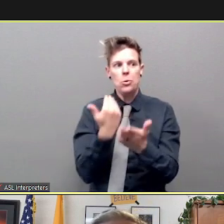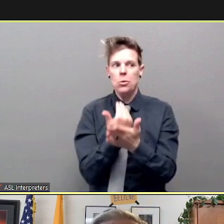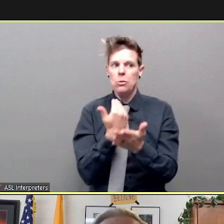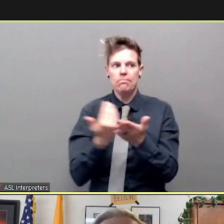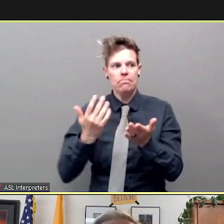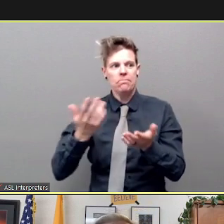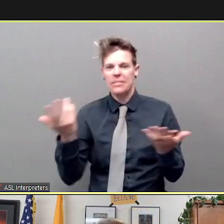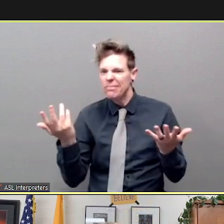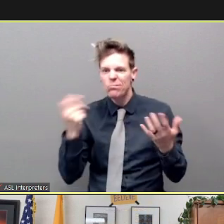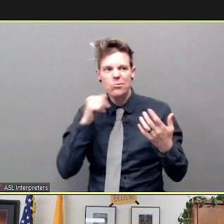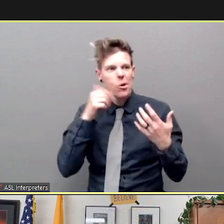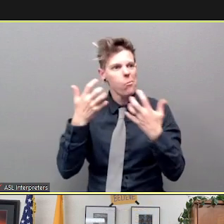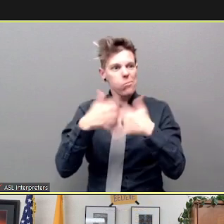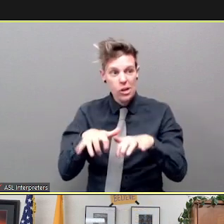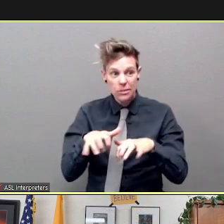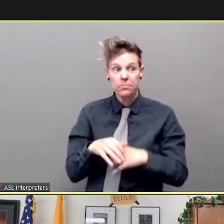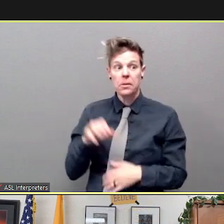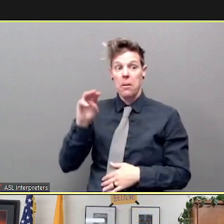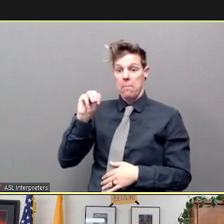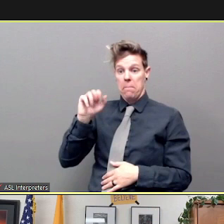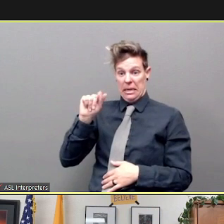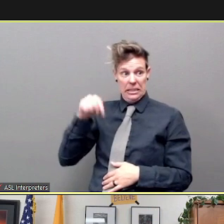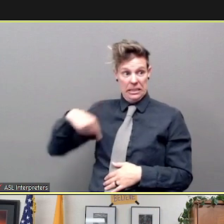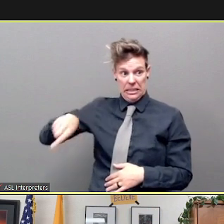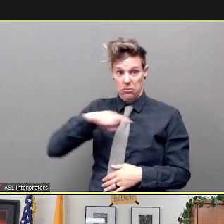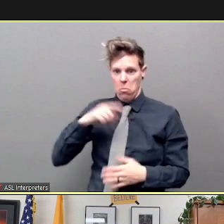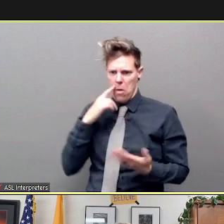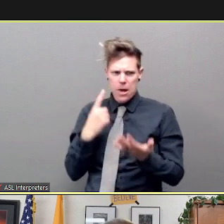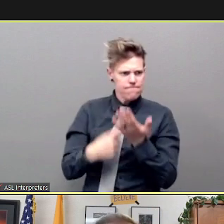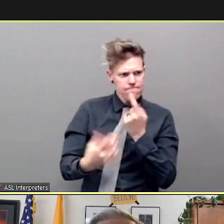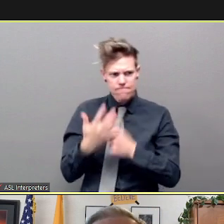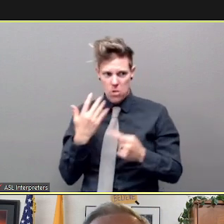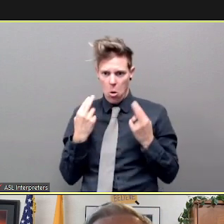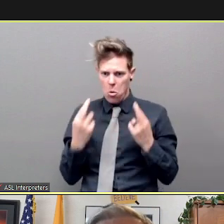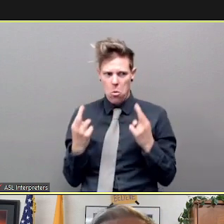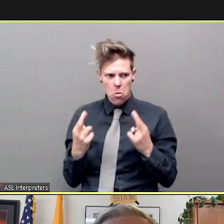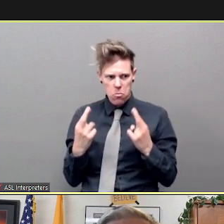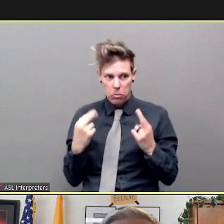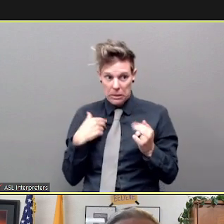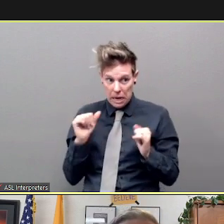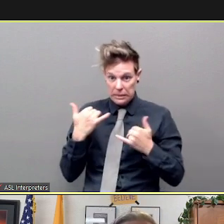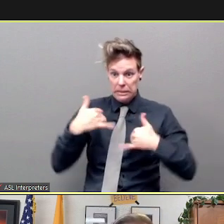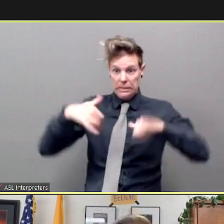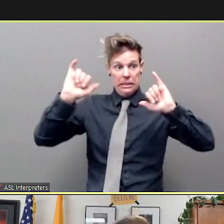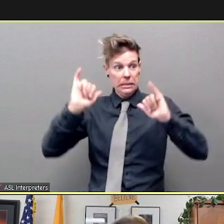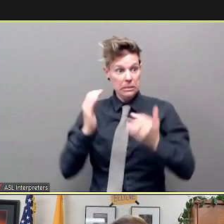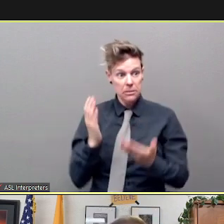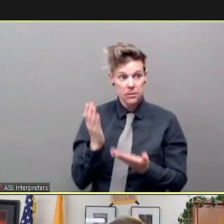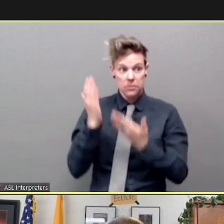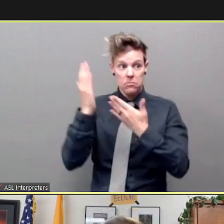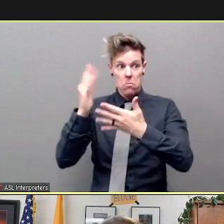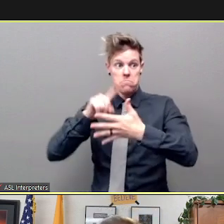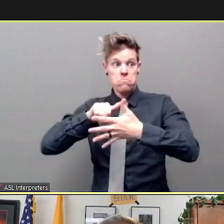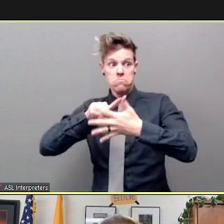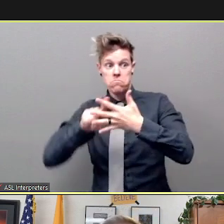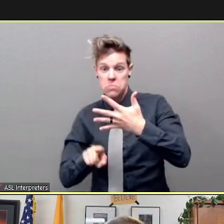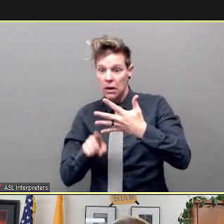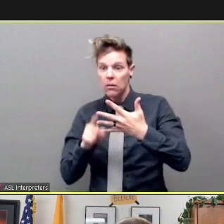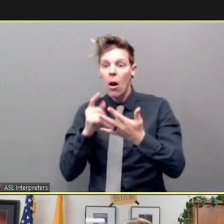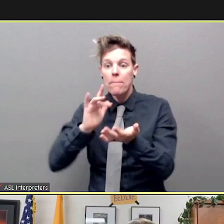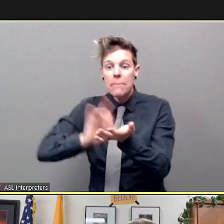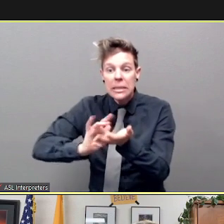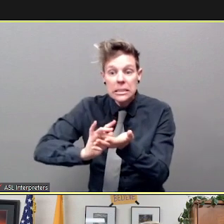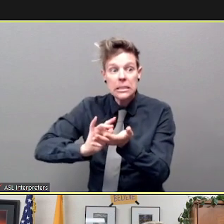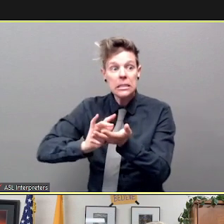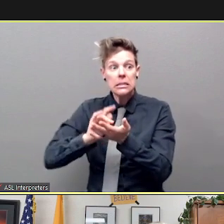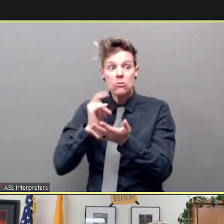team tomorrow to determine whether we will continue to provide those treatments since they no longer work against this